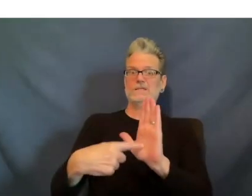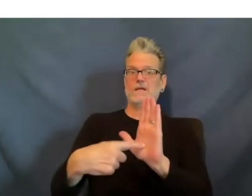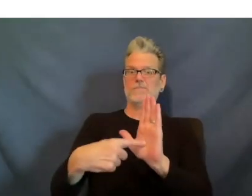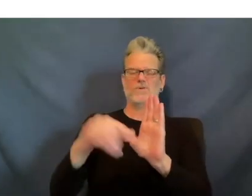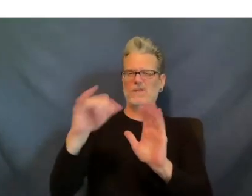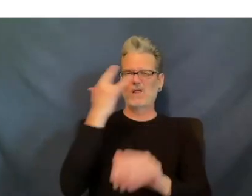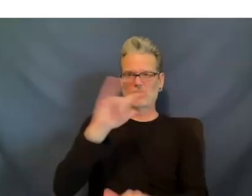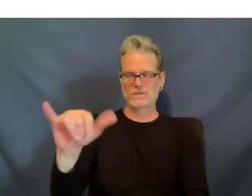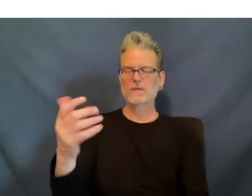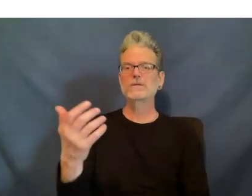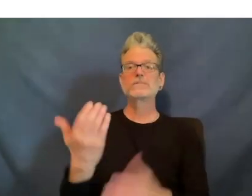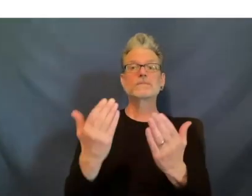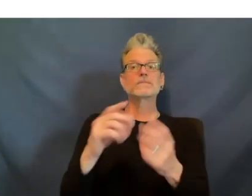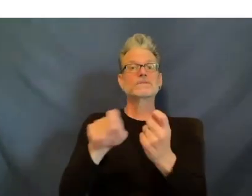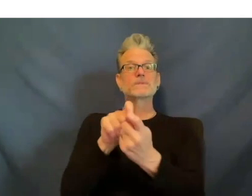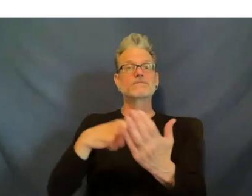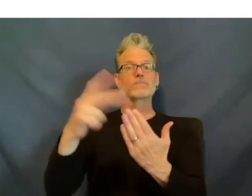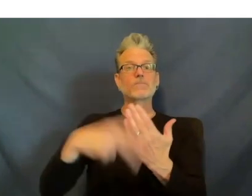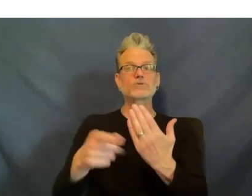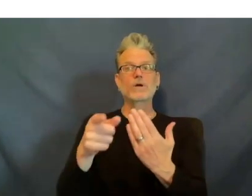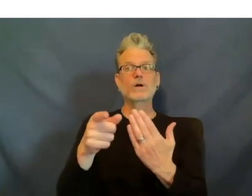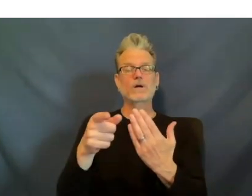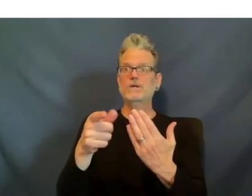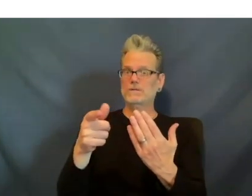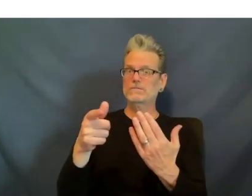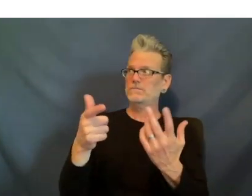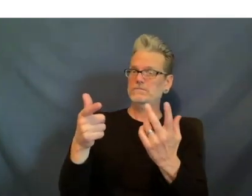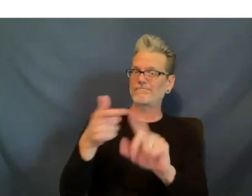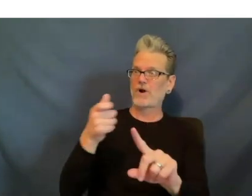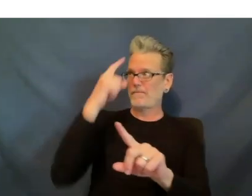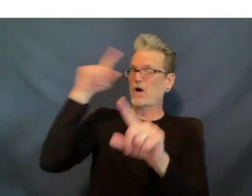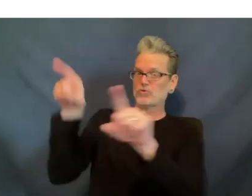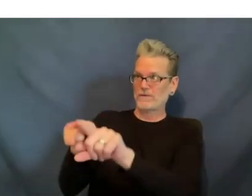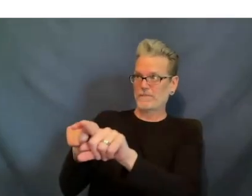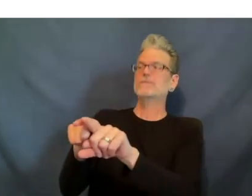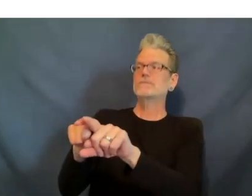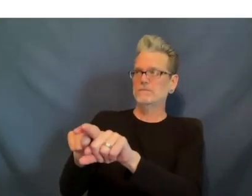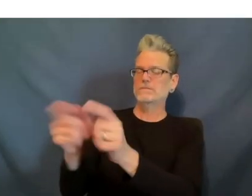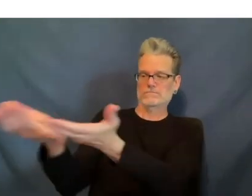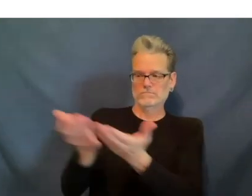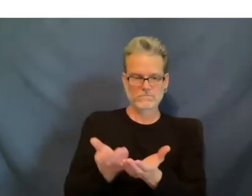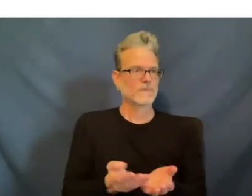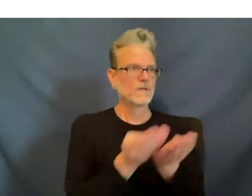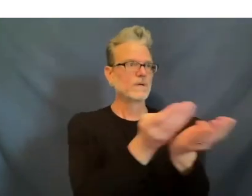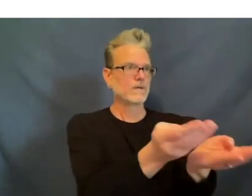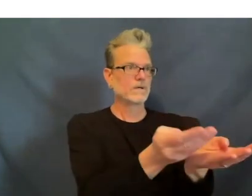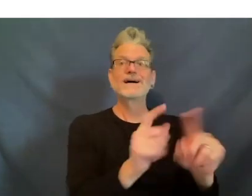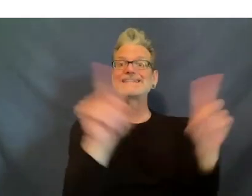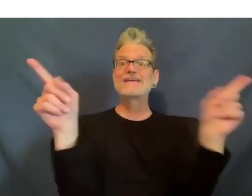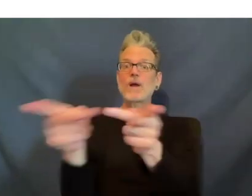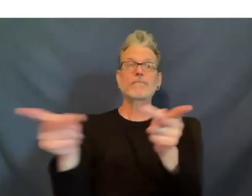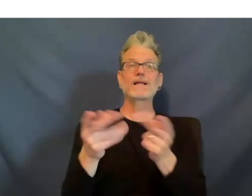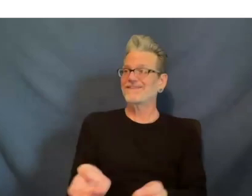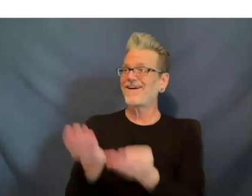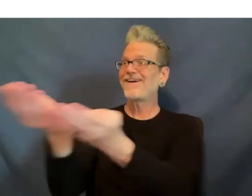means is a certain project that was made possible through a certain agreement tool and approach in one place might be more challenging or